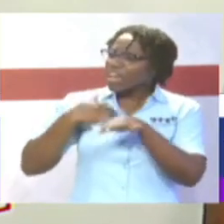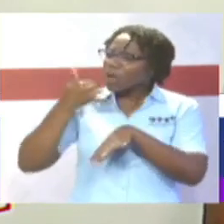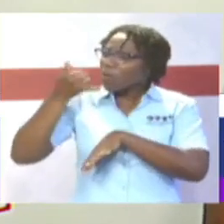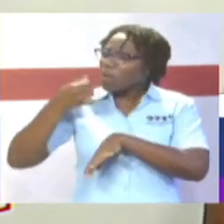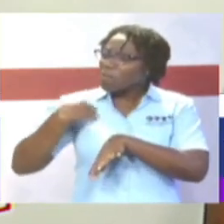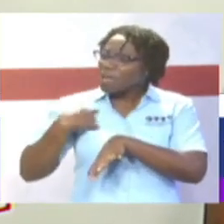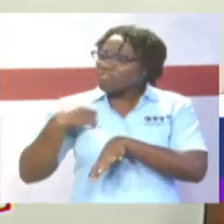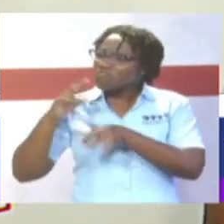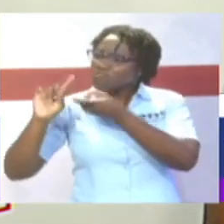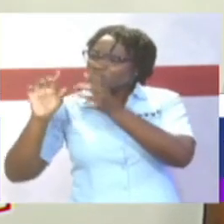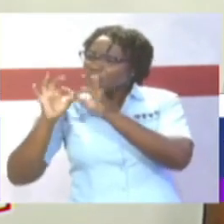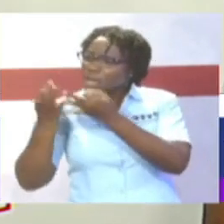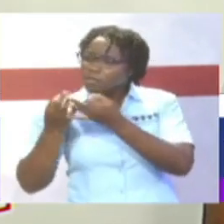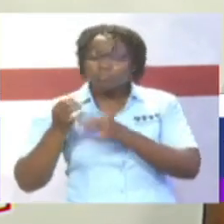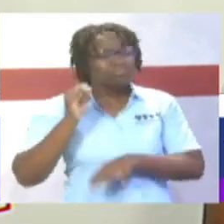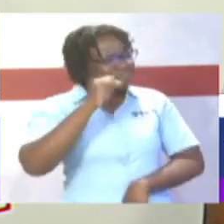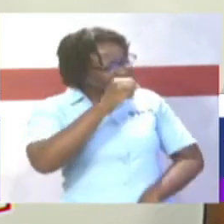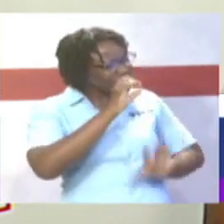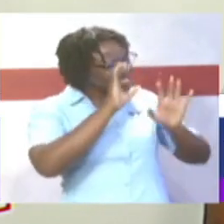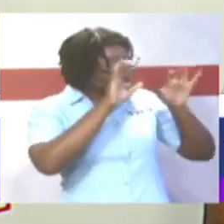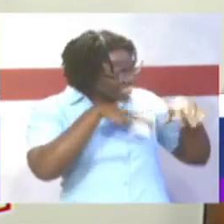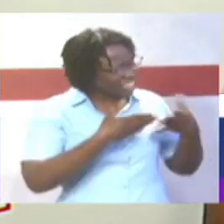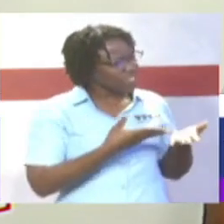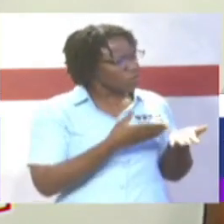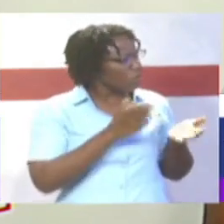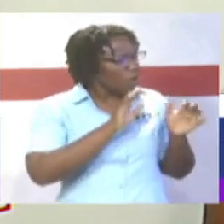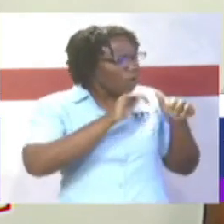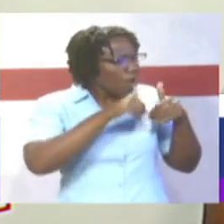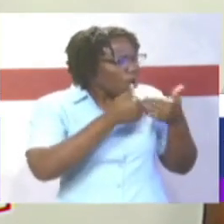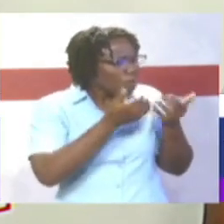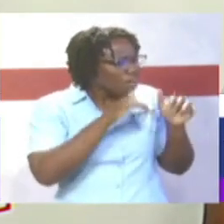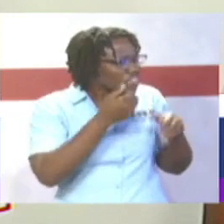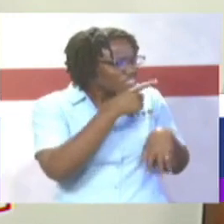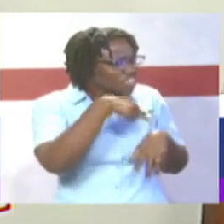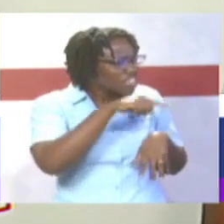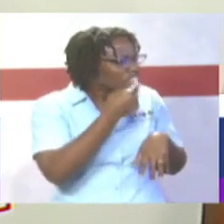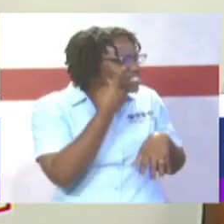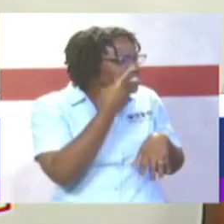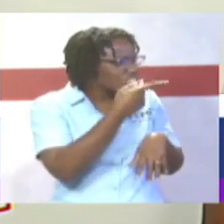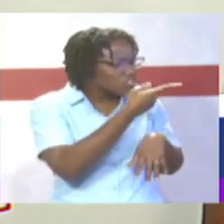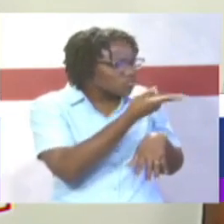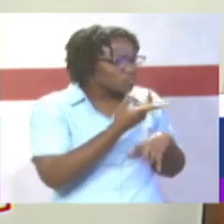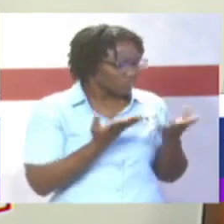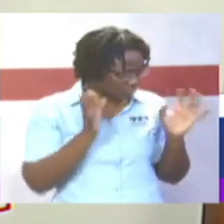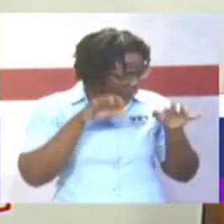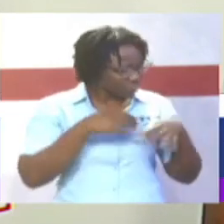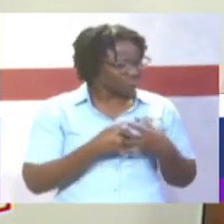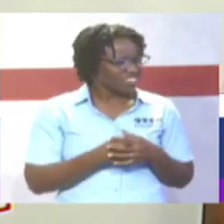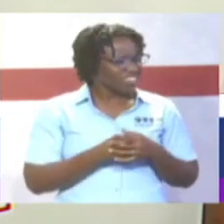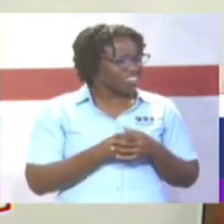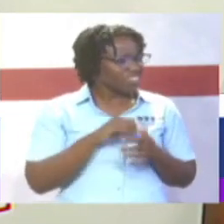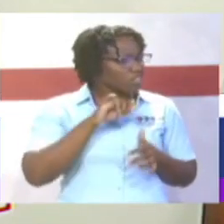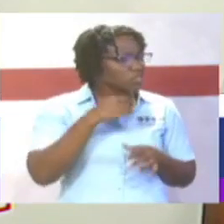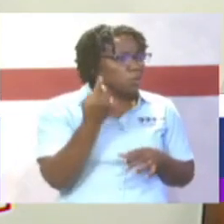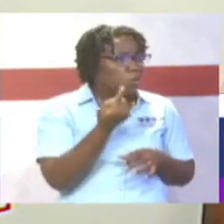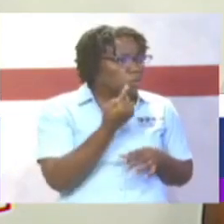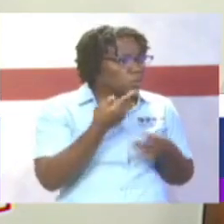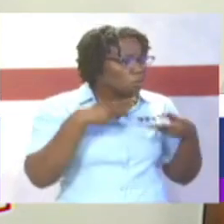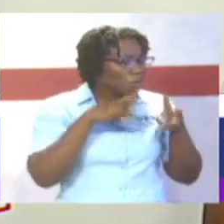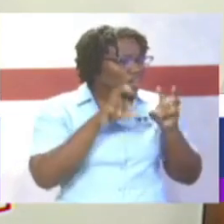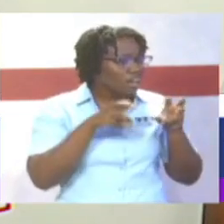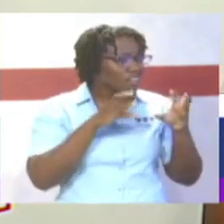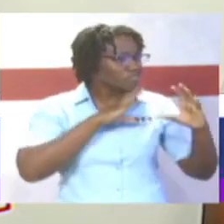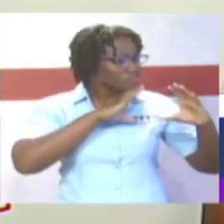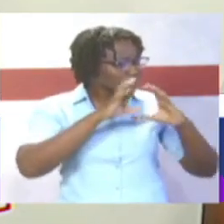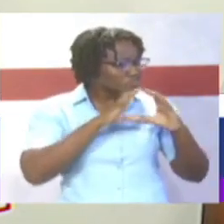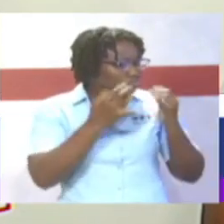How else would they see you? It's the only form of communication you all have right now." He replied, "Thank